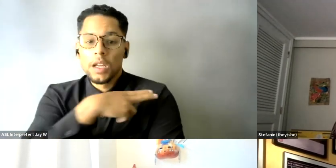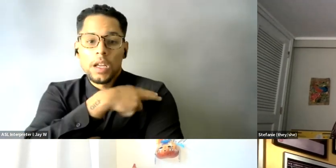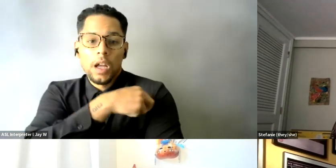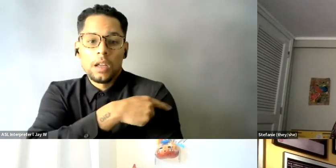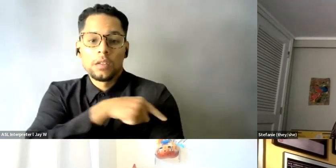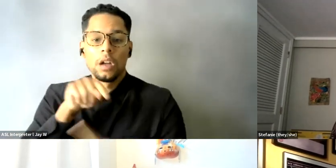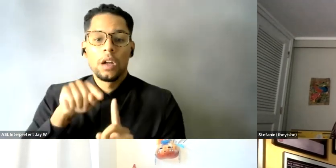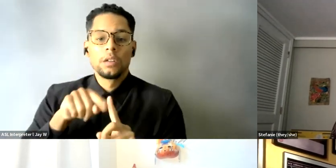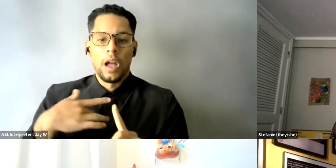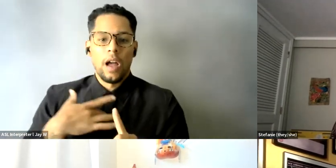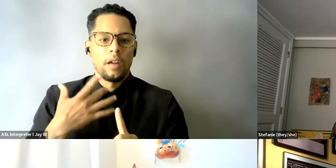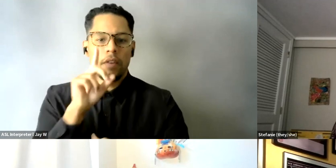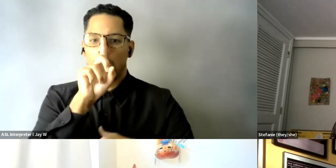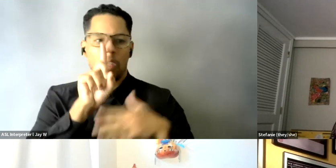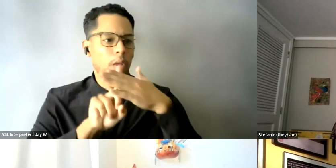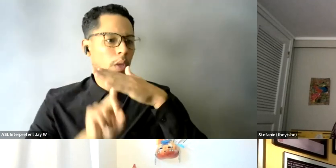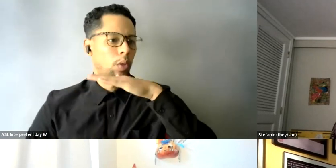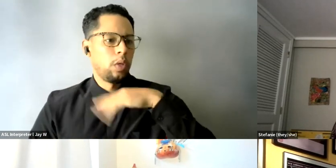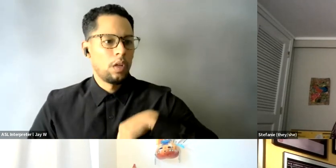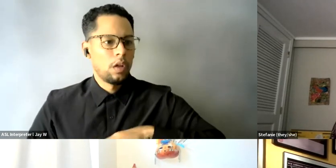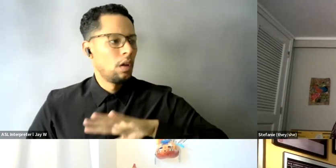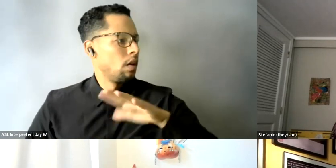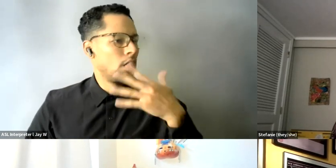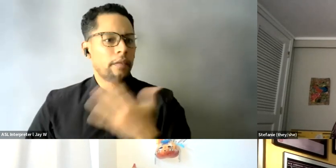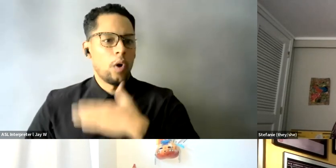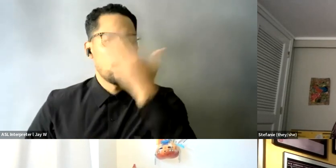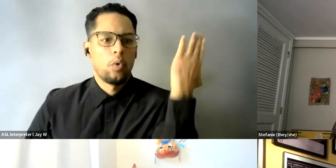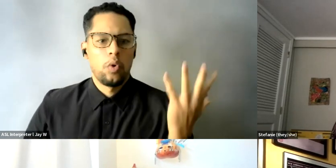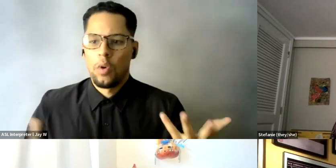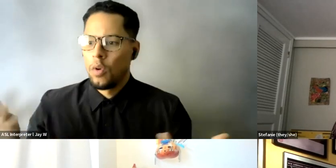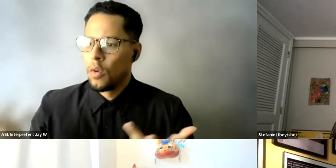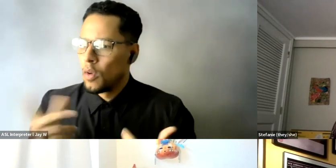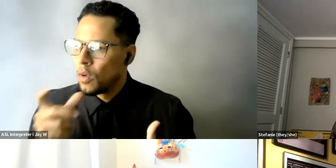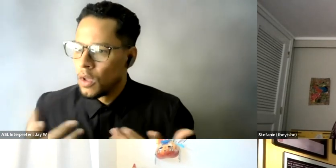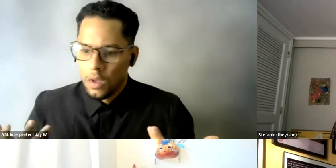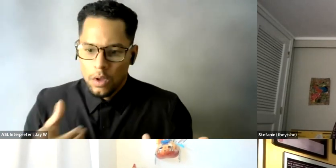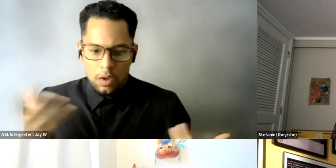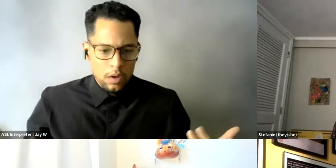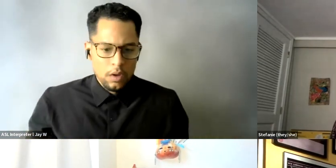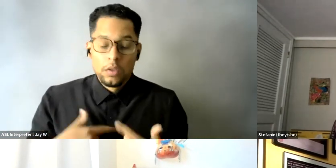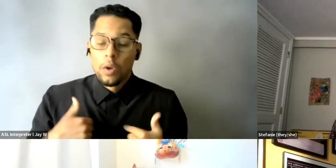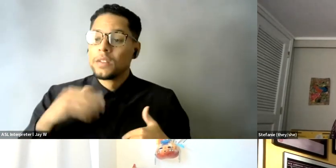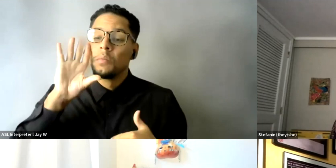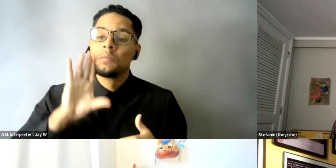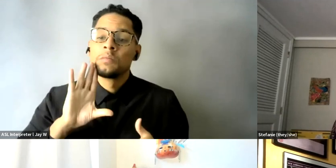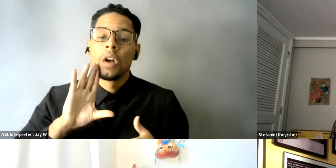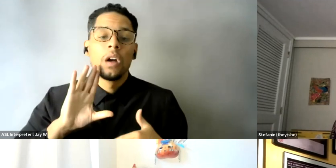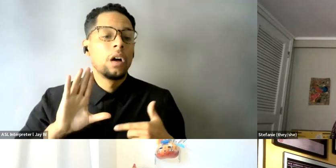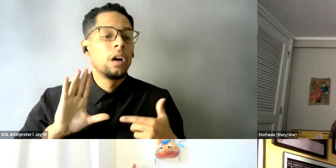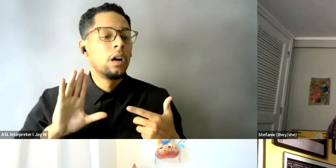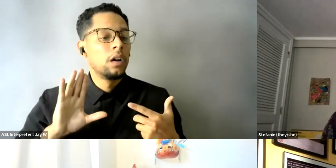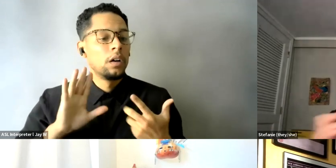much disappeared. And I think as a Brown Indigenous mixed race person